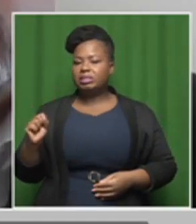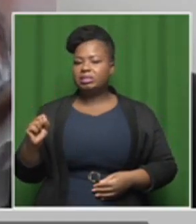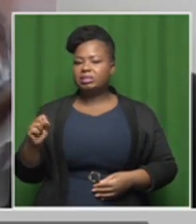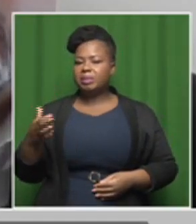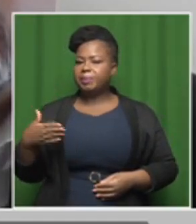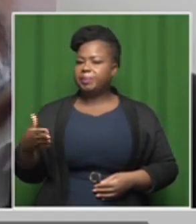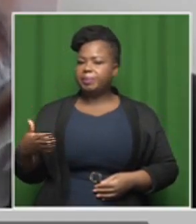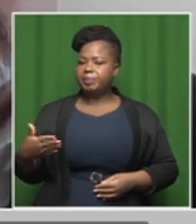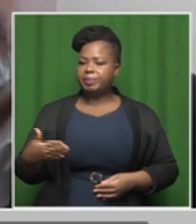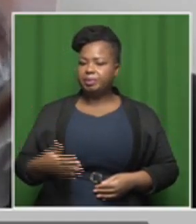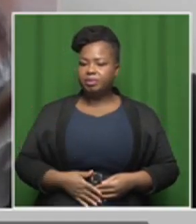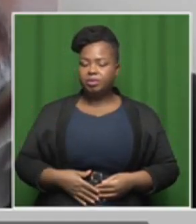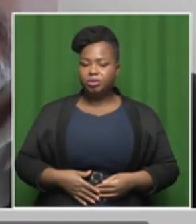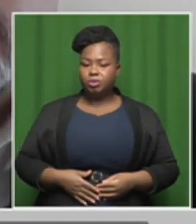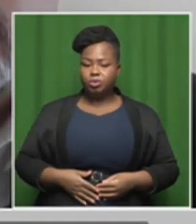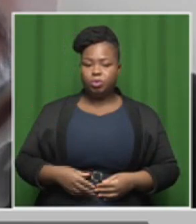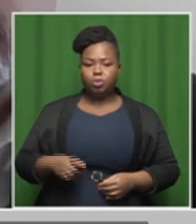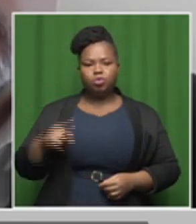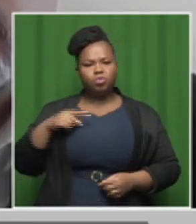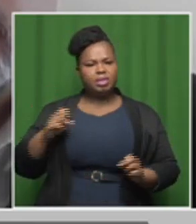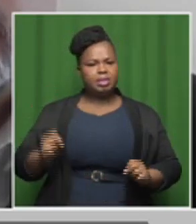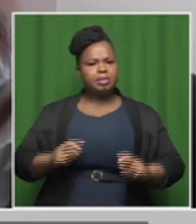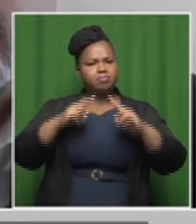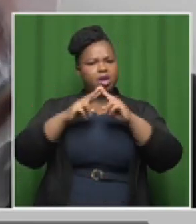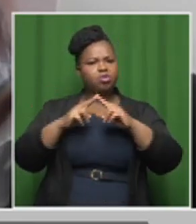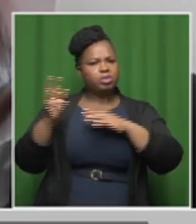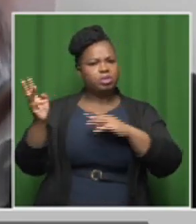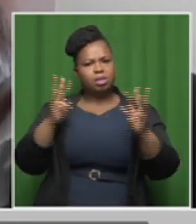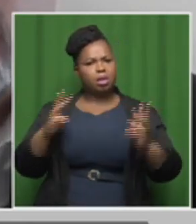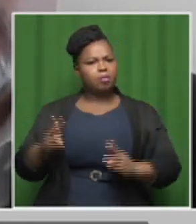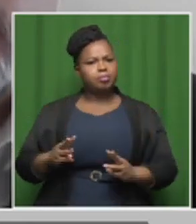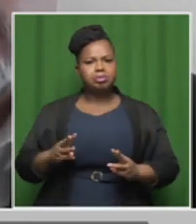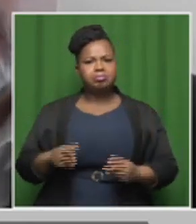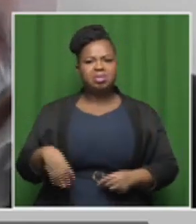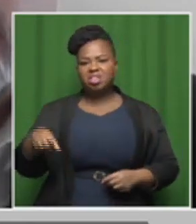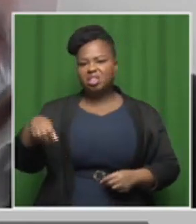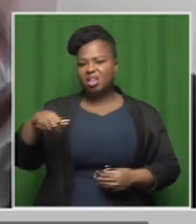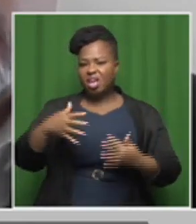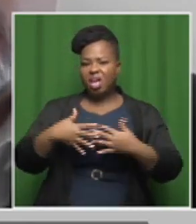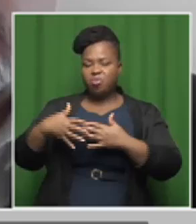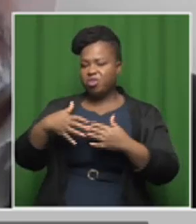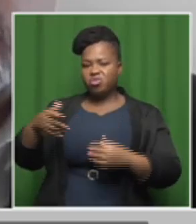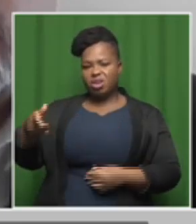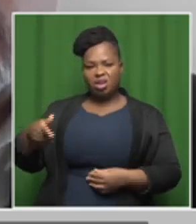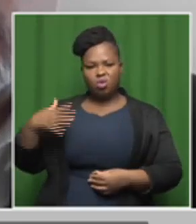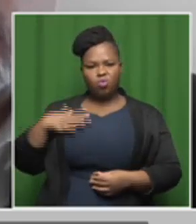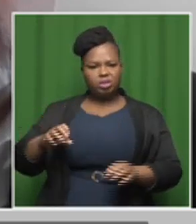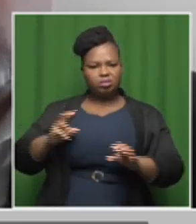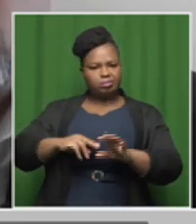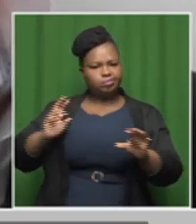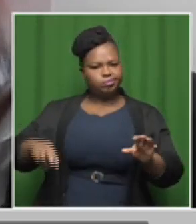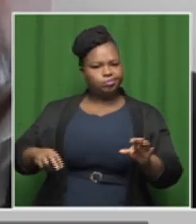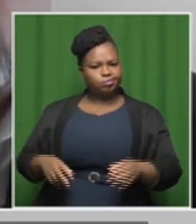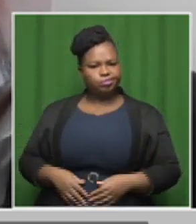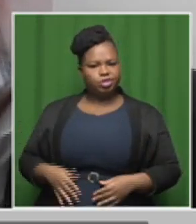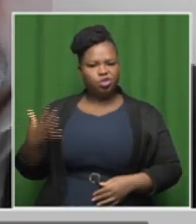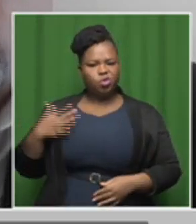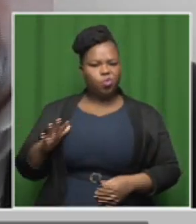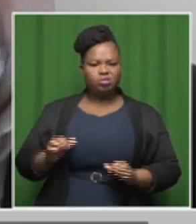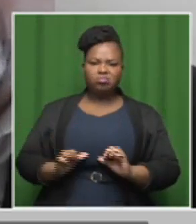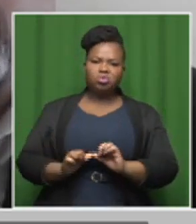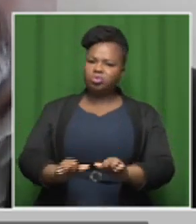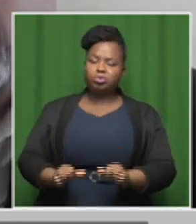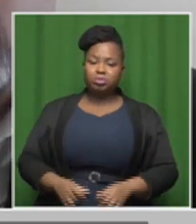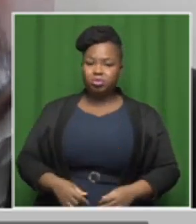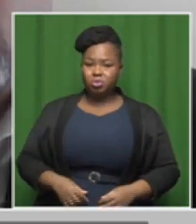mean, we talk about their Paris Climate Accord. They don't want to be a part of this anymore. How is this going to affect the world? And, you know, should South Africa